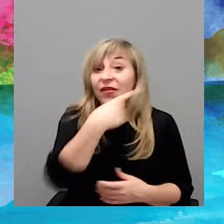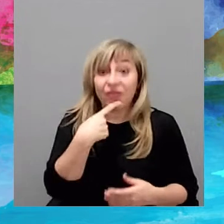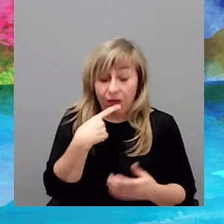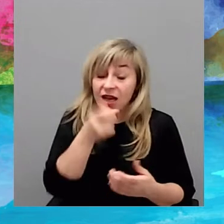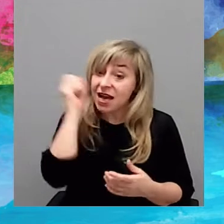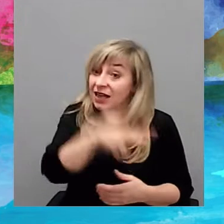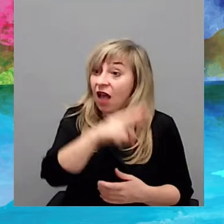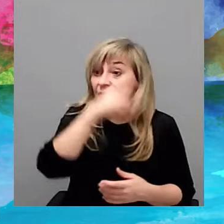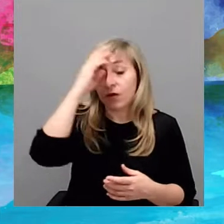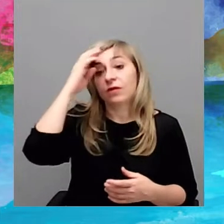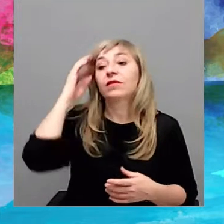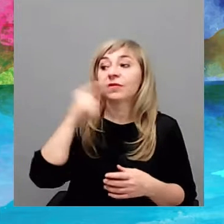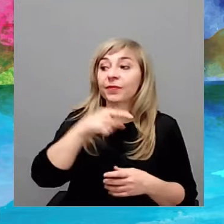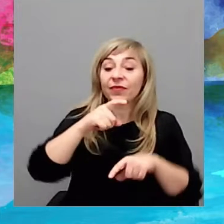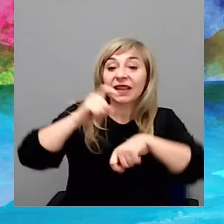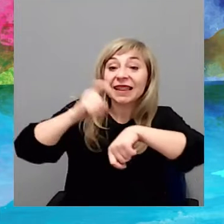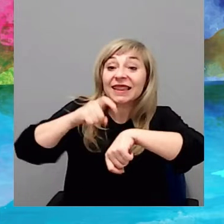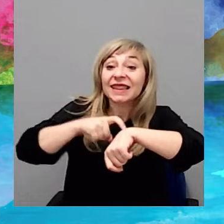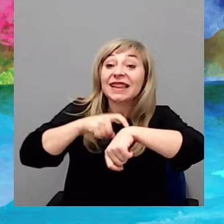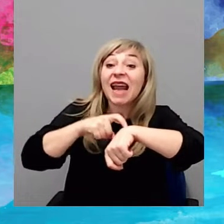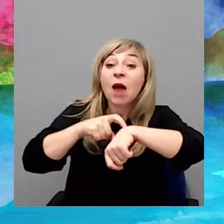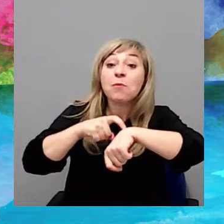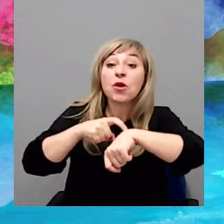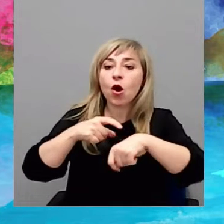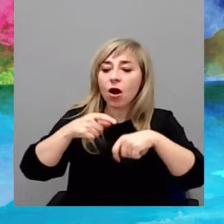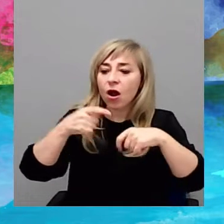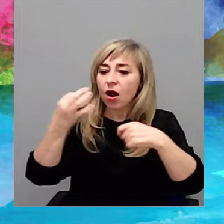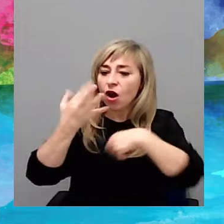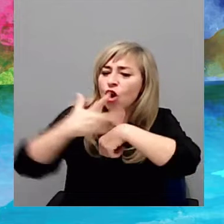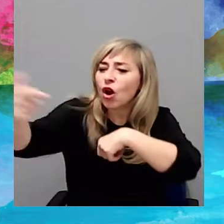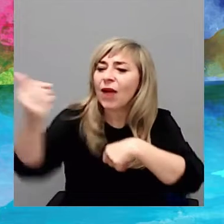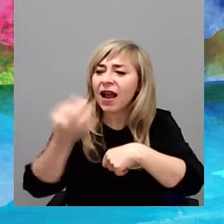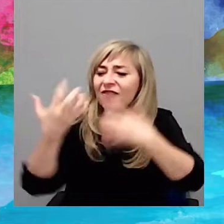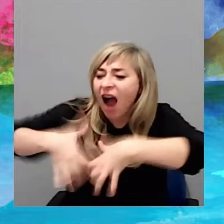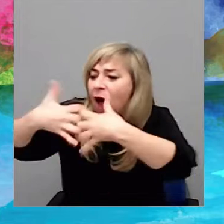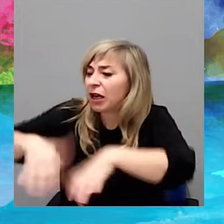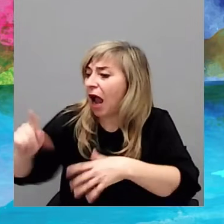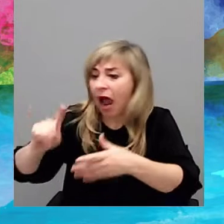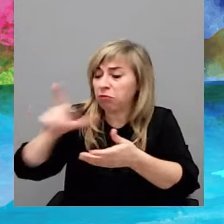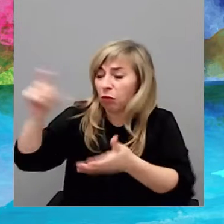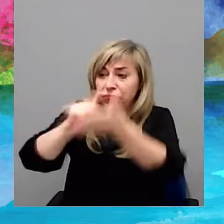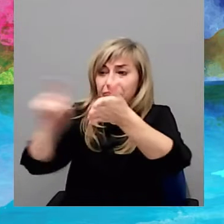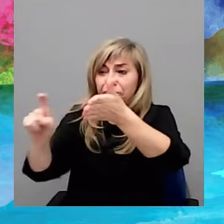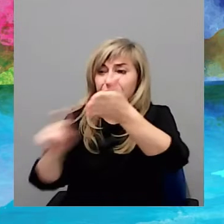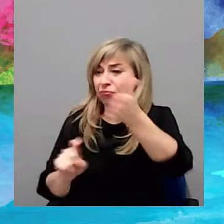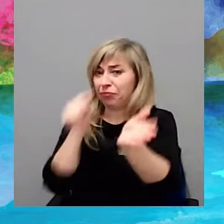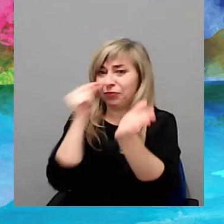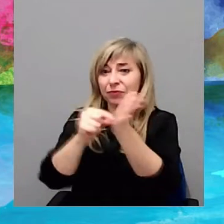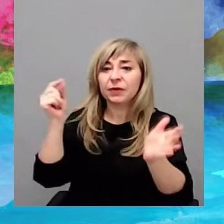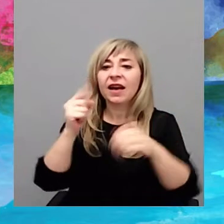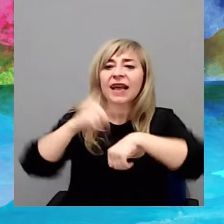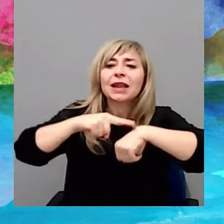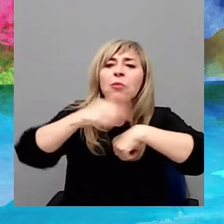So we can do a lot of different things. We do the design.